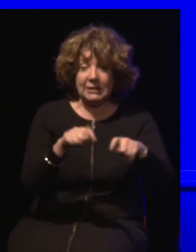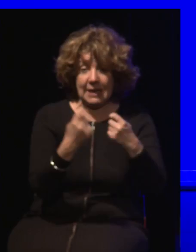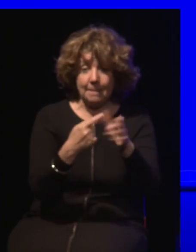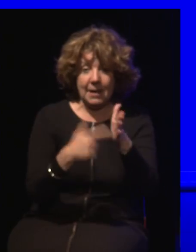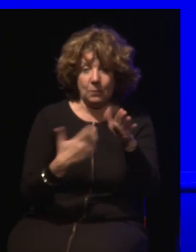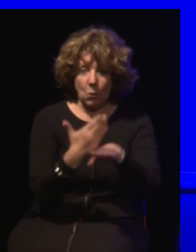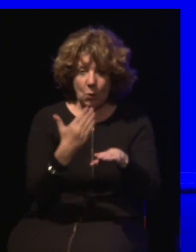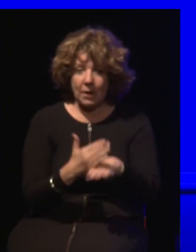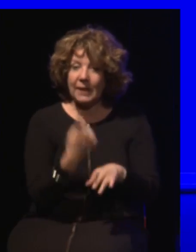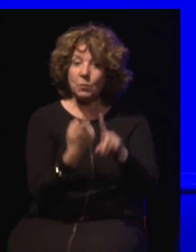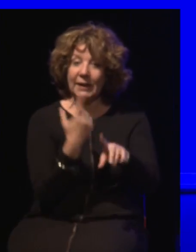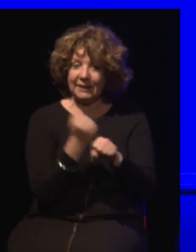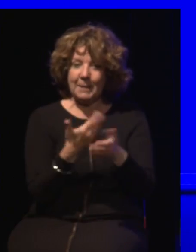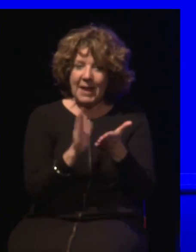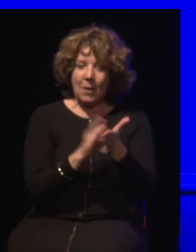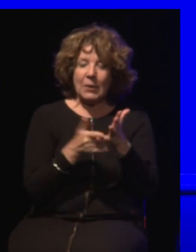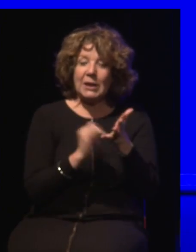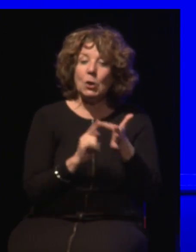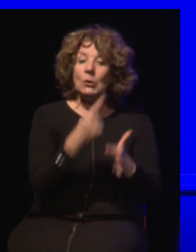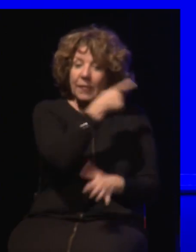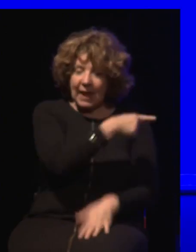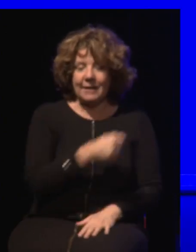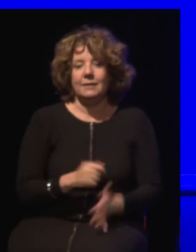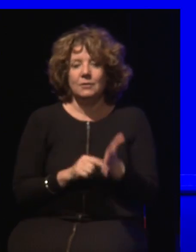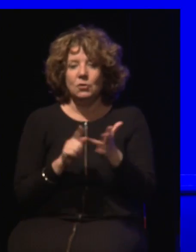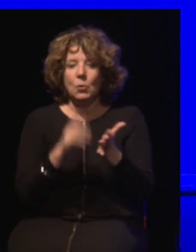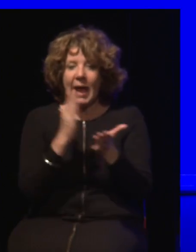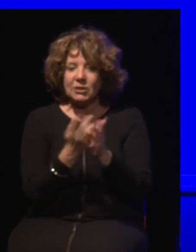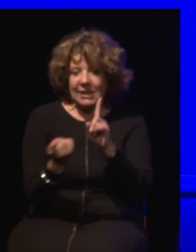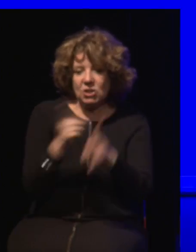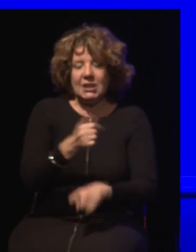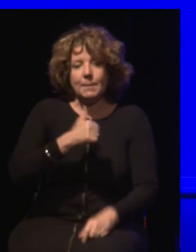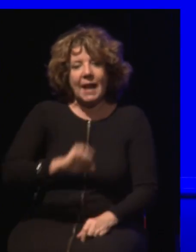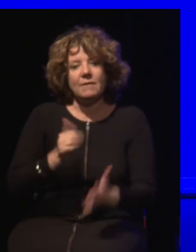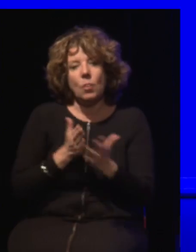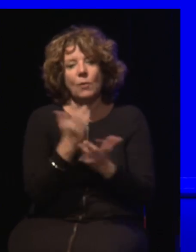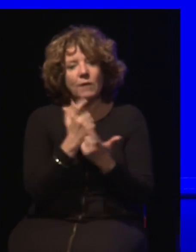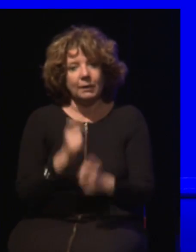just one example of how we used a game mechanic to reframe daily behaviours through fun.